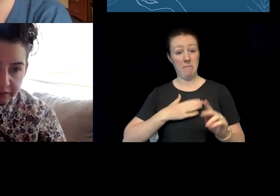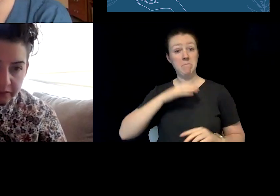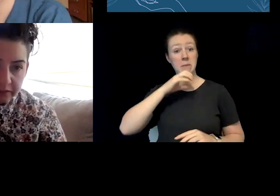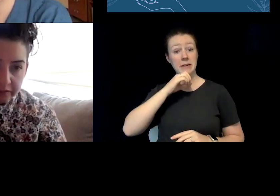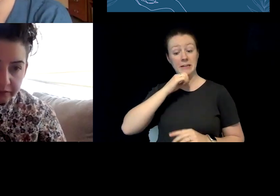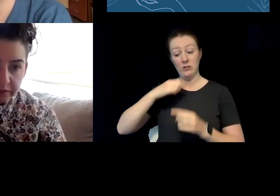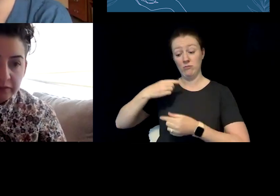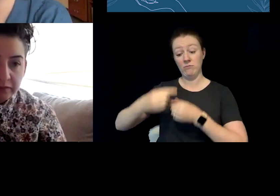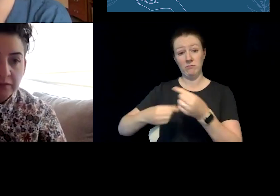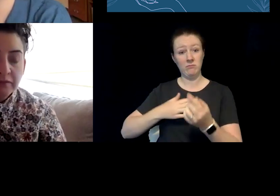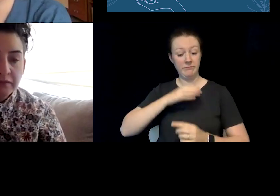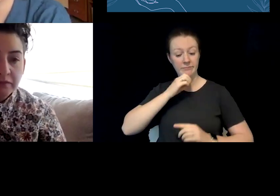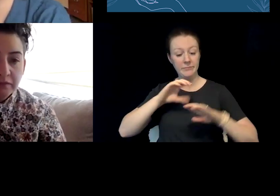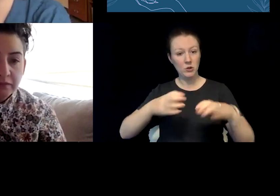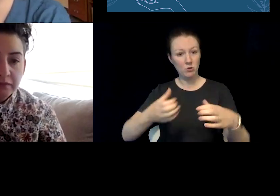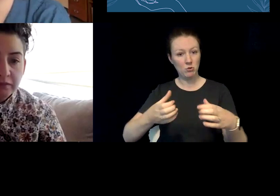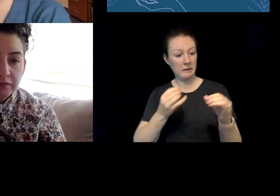of hierarchical,